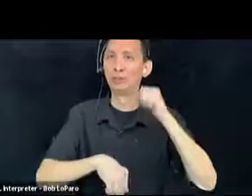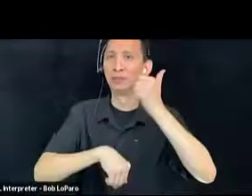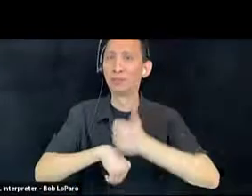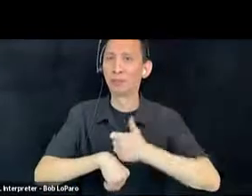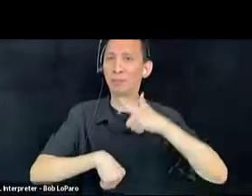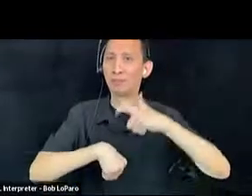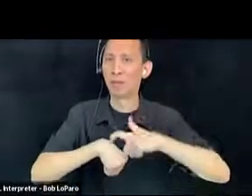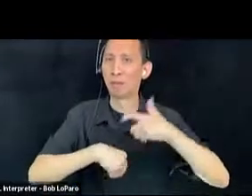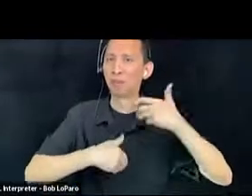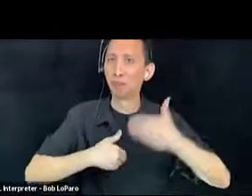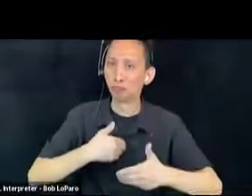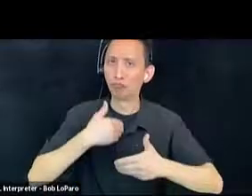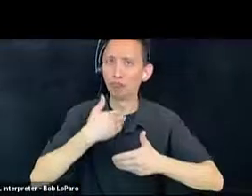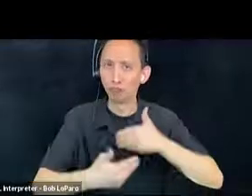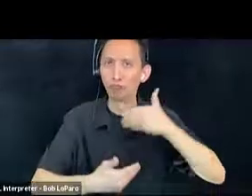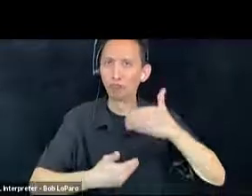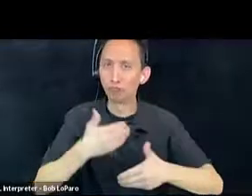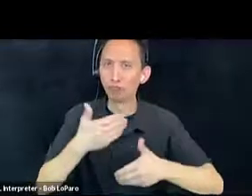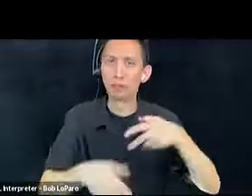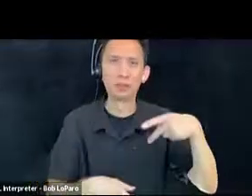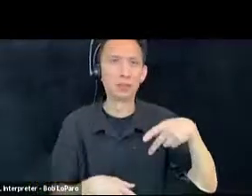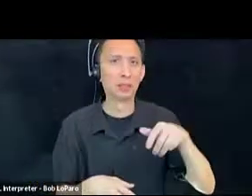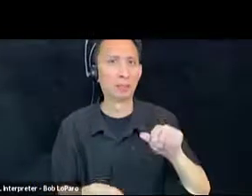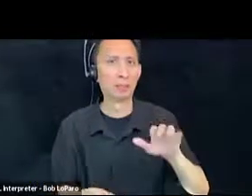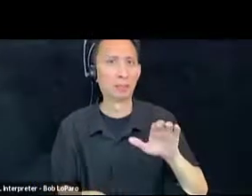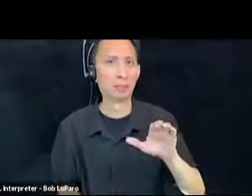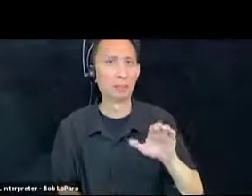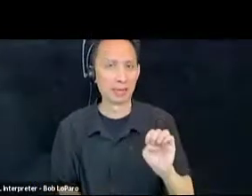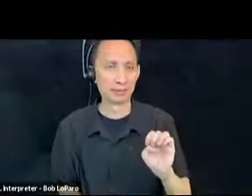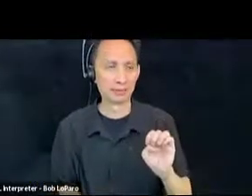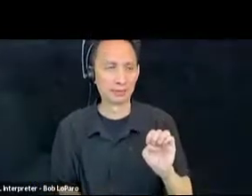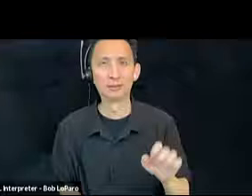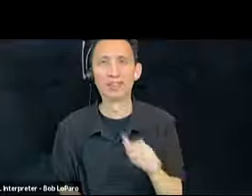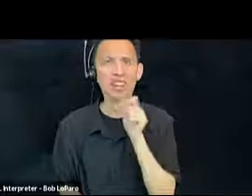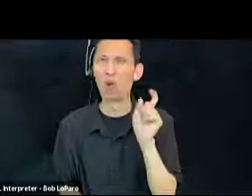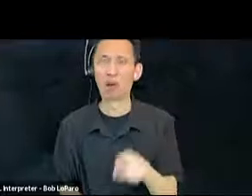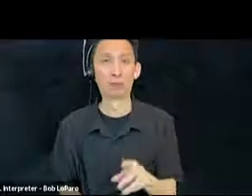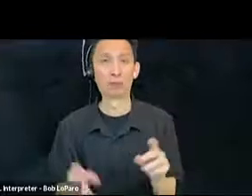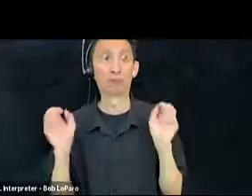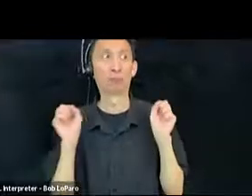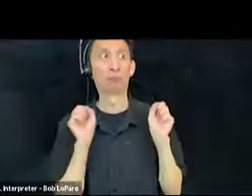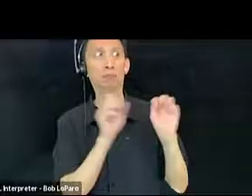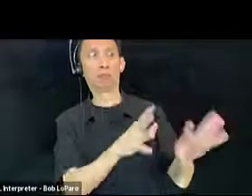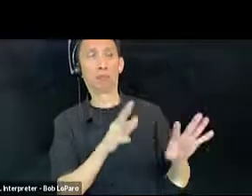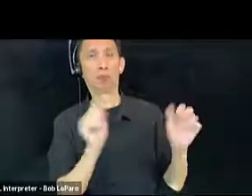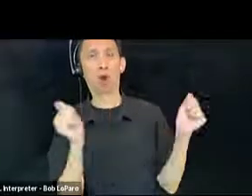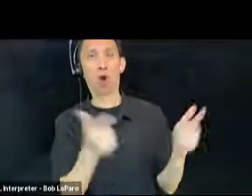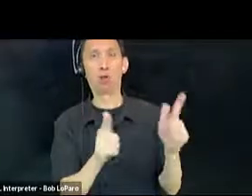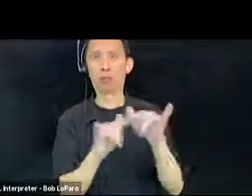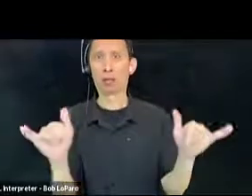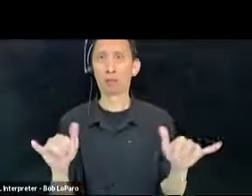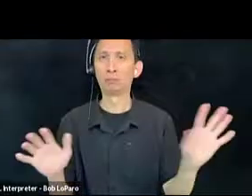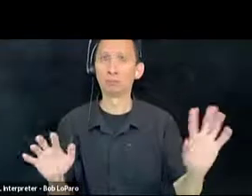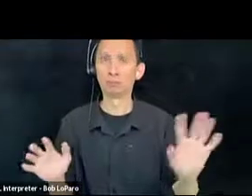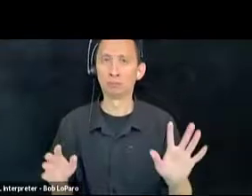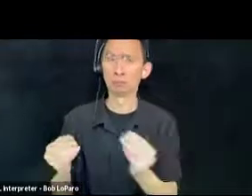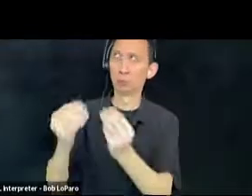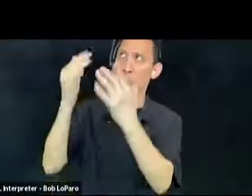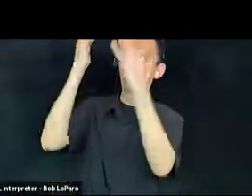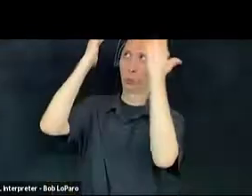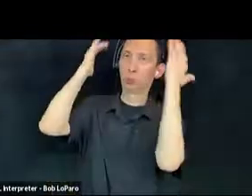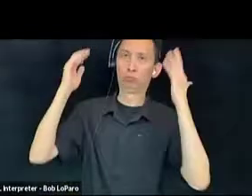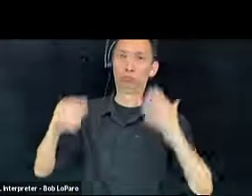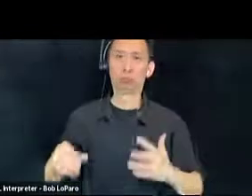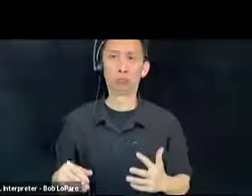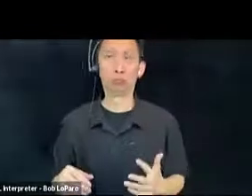those circumstances, but we're going to just be really, really deliberate about how we build that system for them. And this, of course, can transition into an